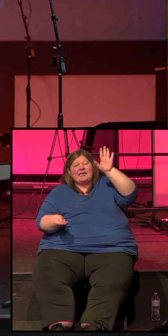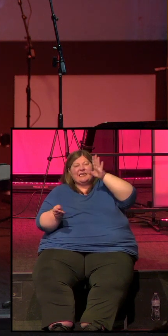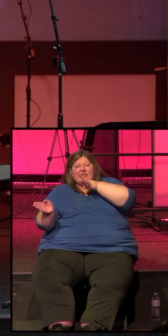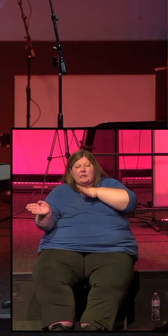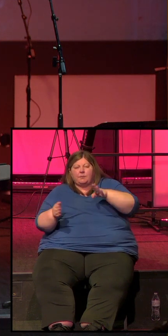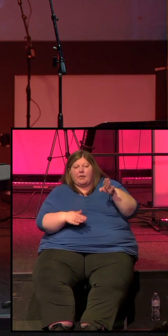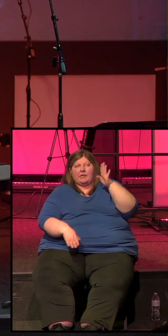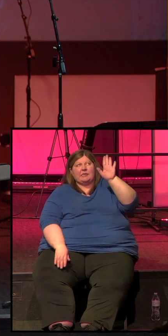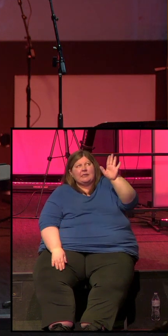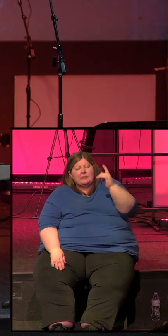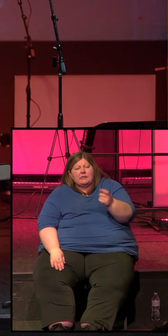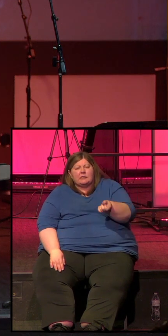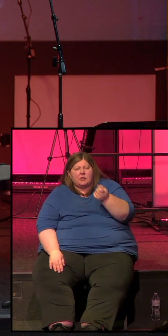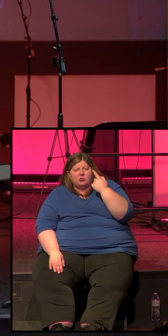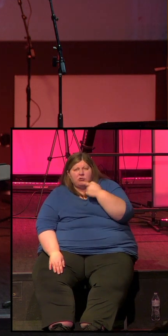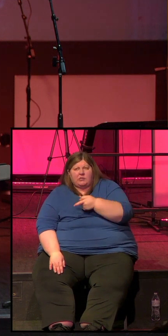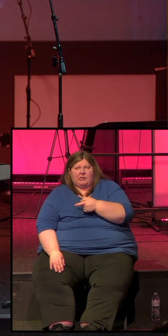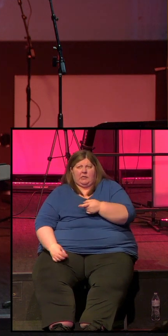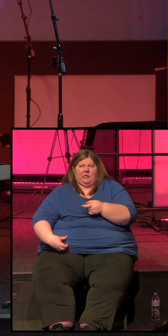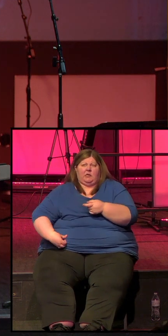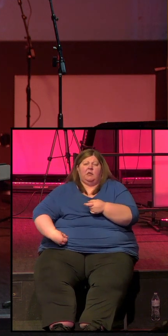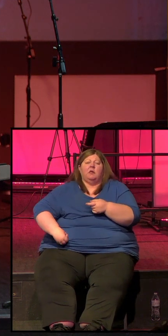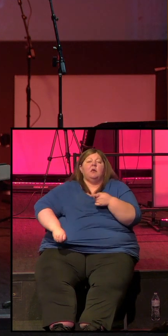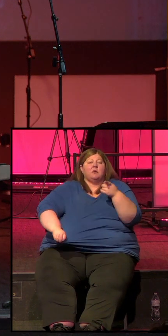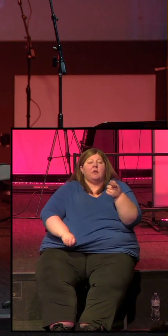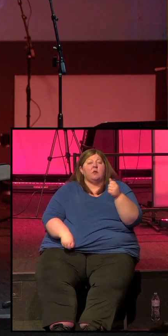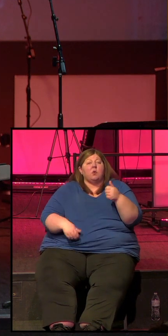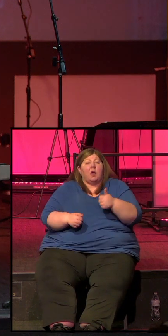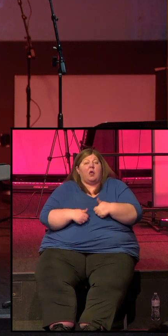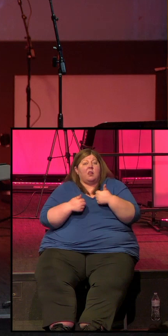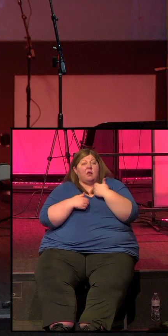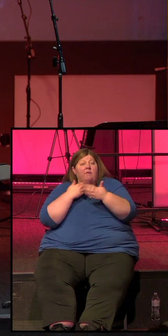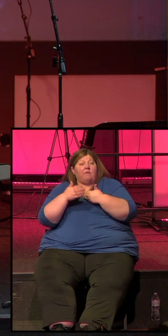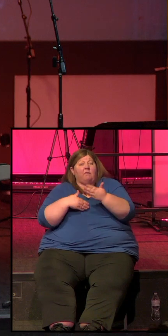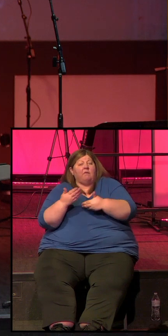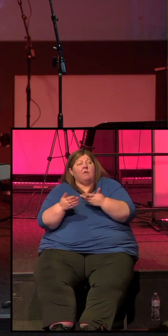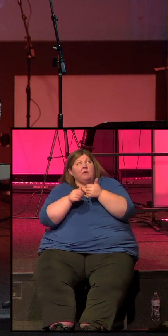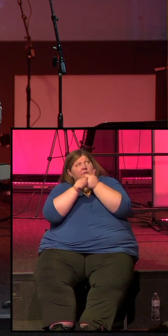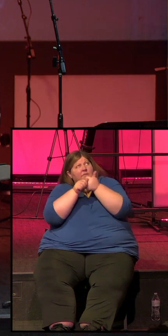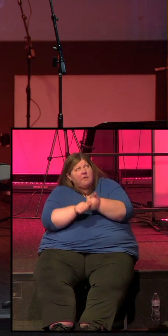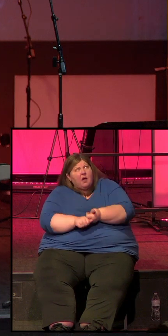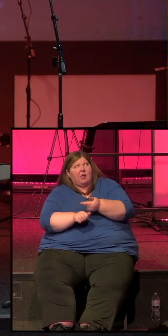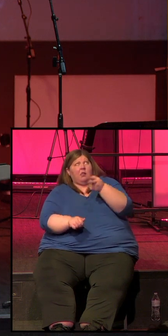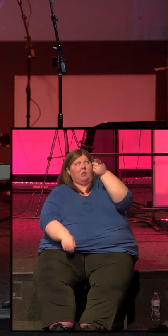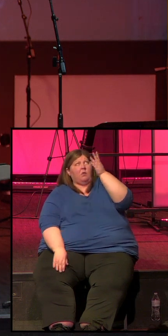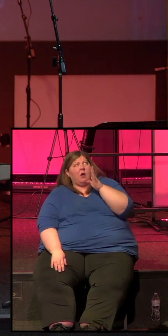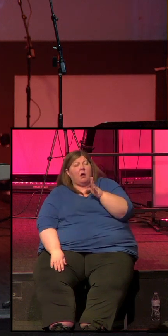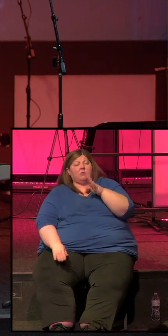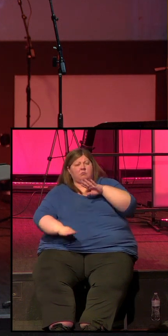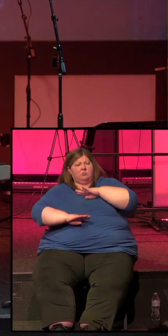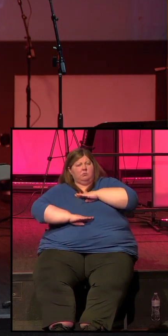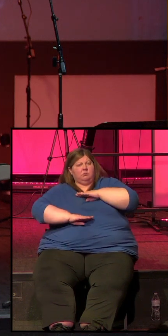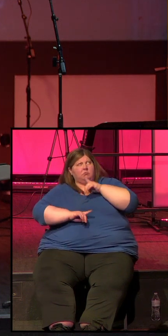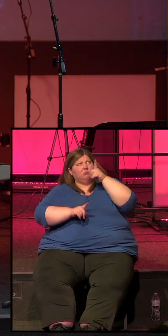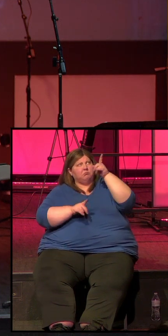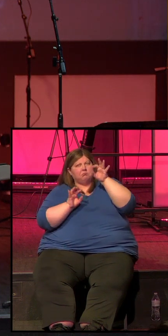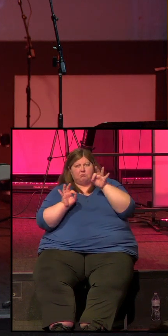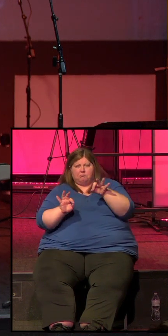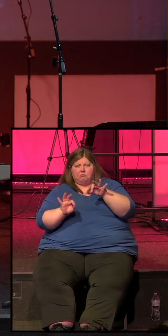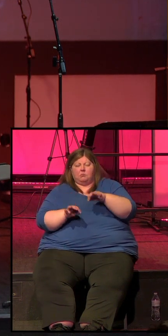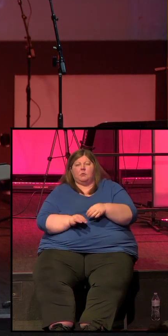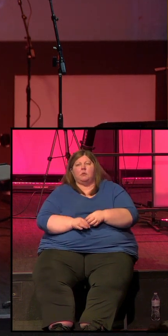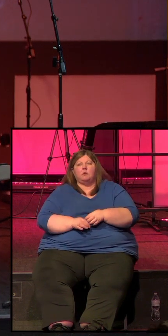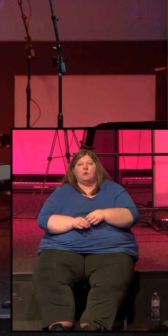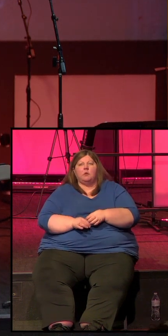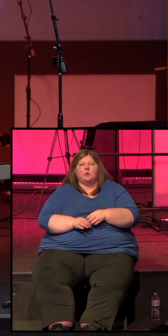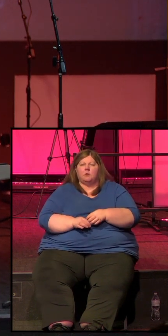and understanding that the Spirit gives so that you may live a life worthy of the Lord and please him in every way. Most of us are